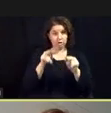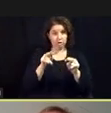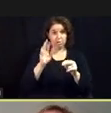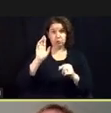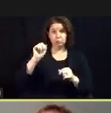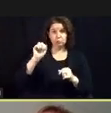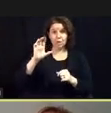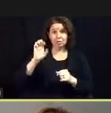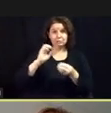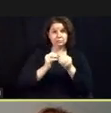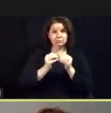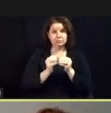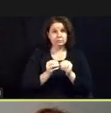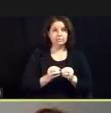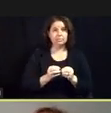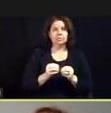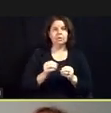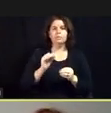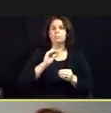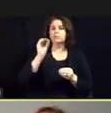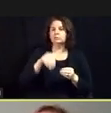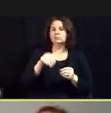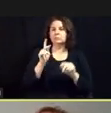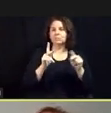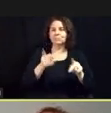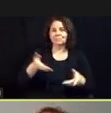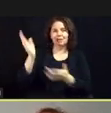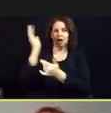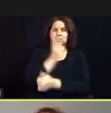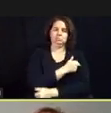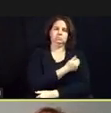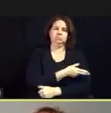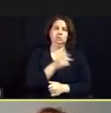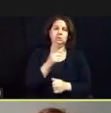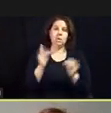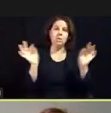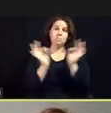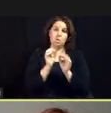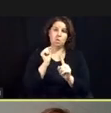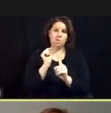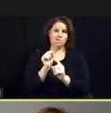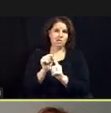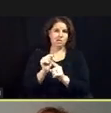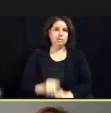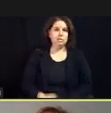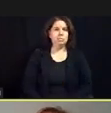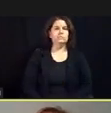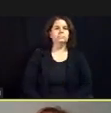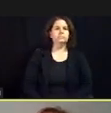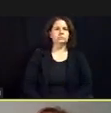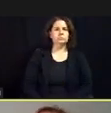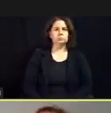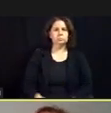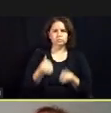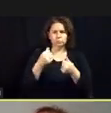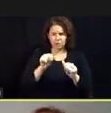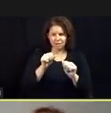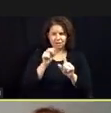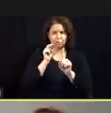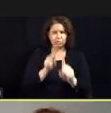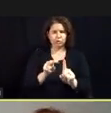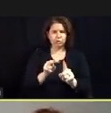an even more important descriptor, because at the end of the day, what we're trying to do is prevent people from becoming very sick and